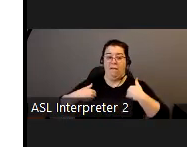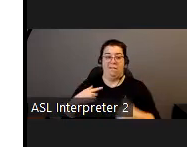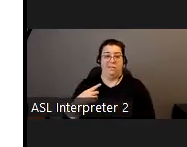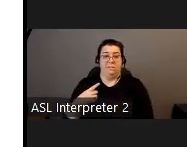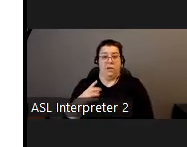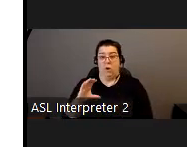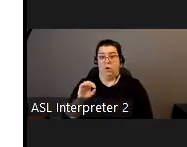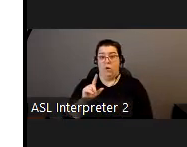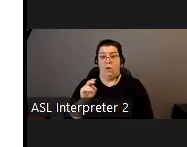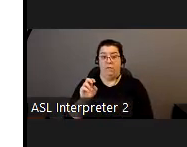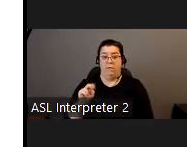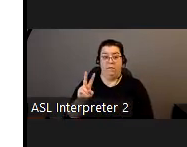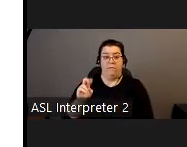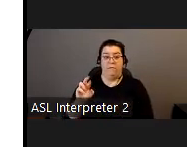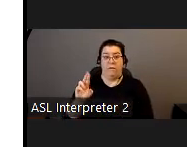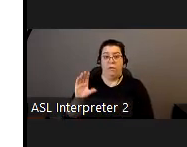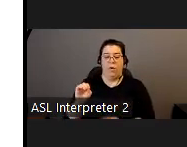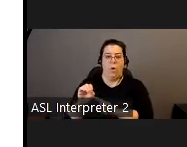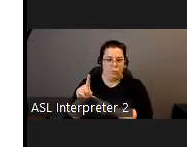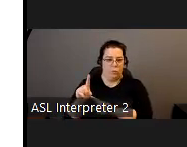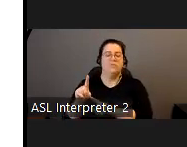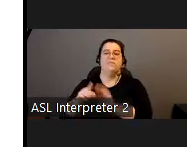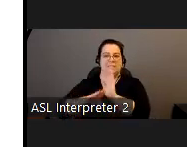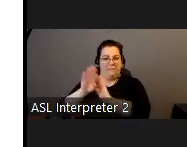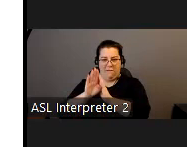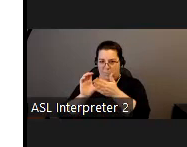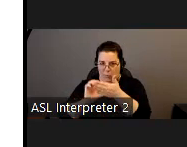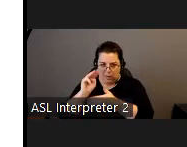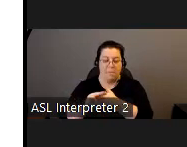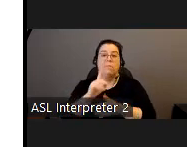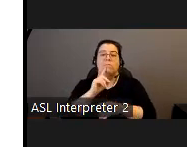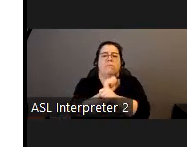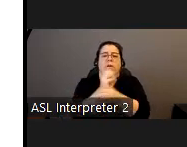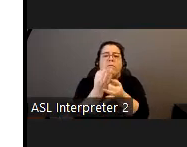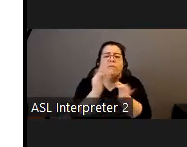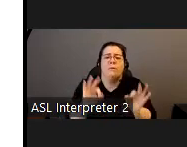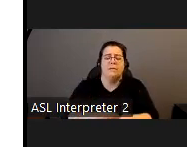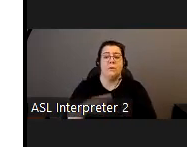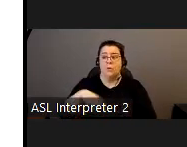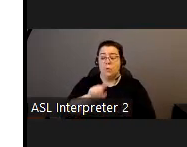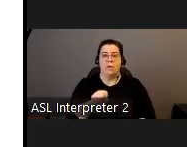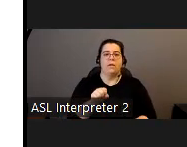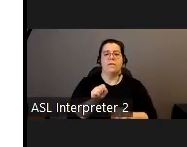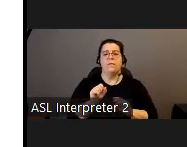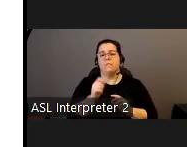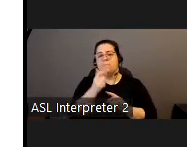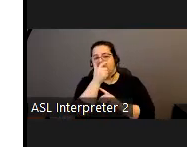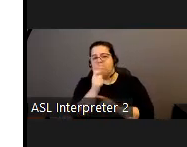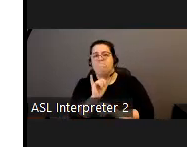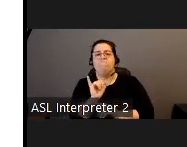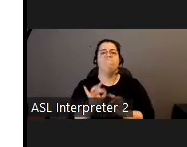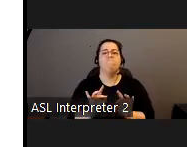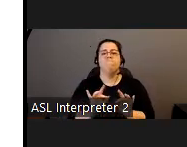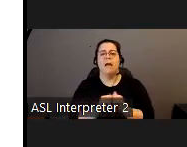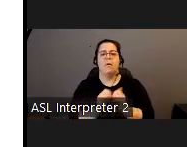on the Equip Healthcare website. You can learn a lot about becoming trauma and violence informed there.